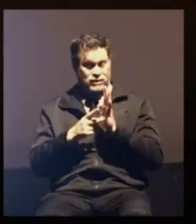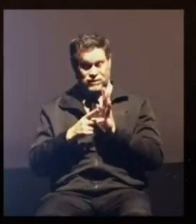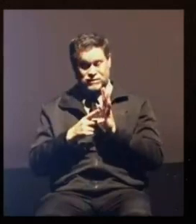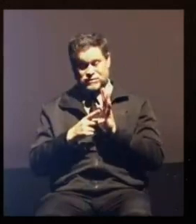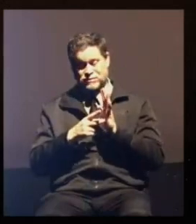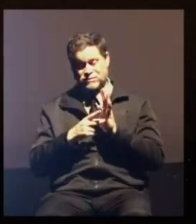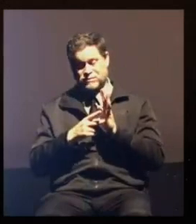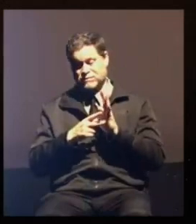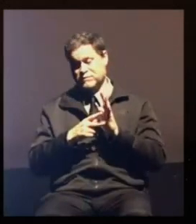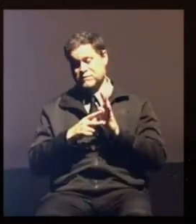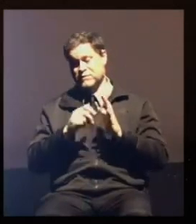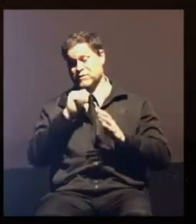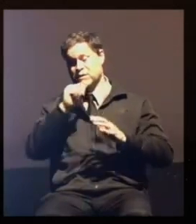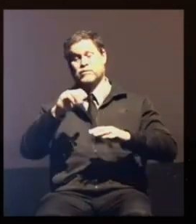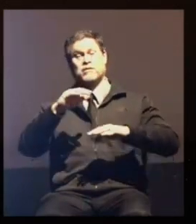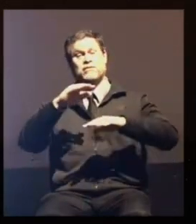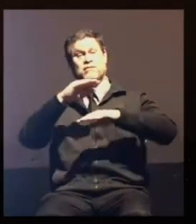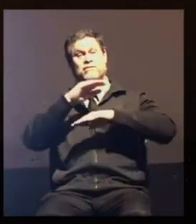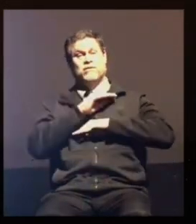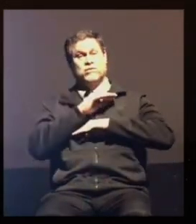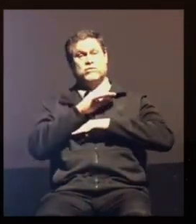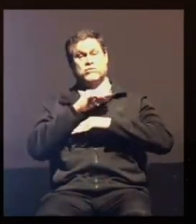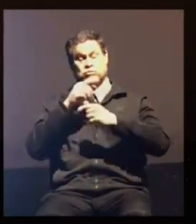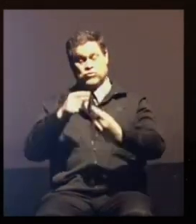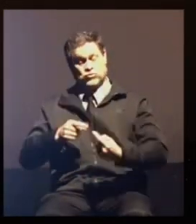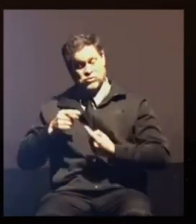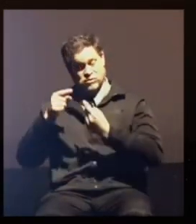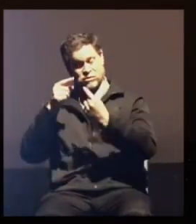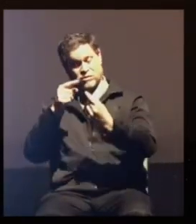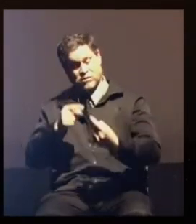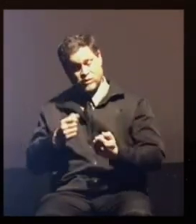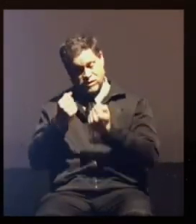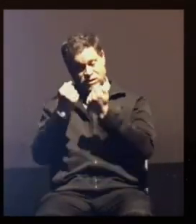does that mean to be fulfilled we must struggle with everything?